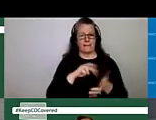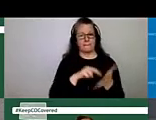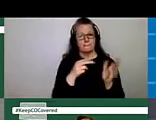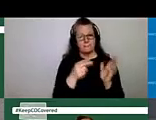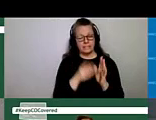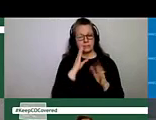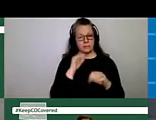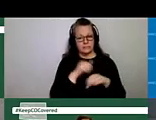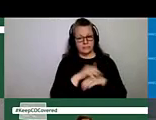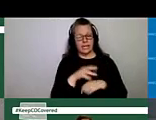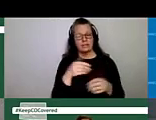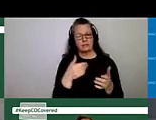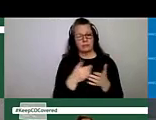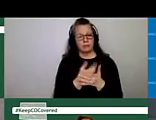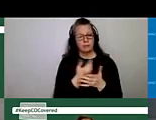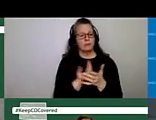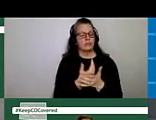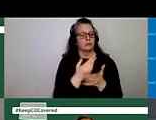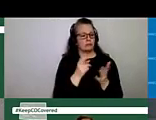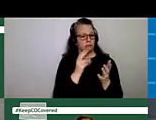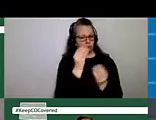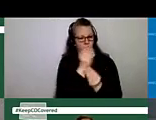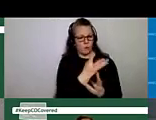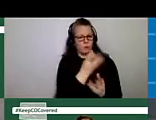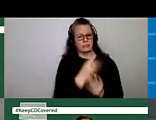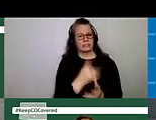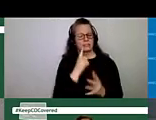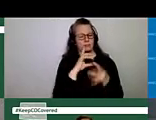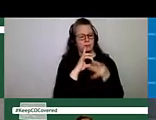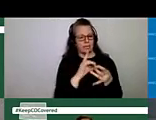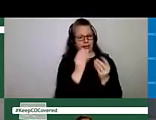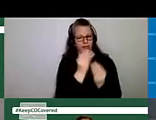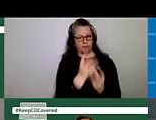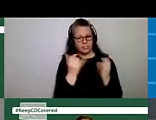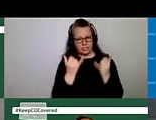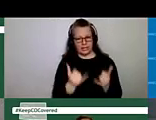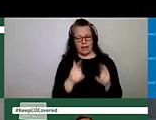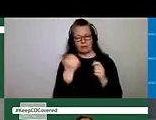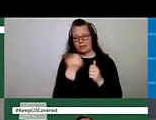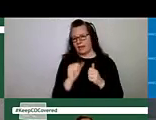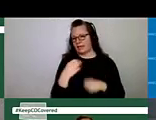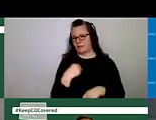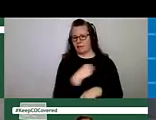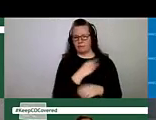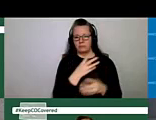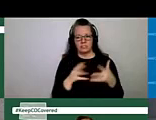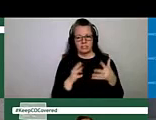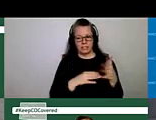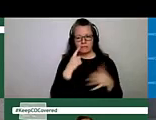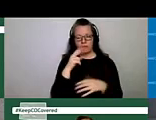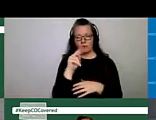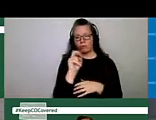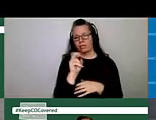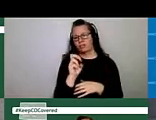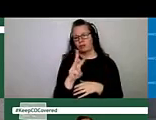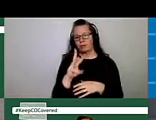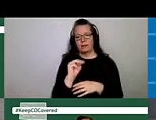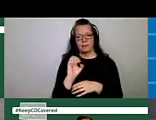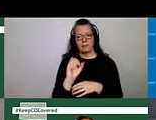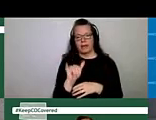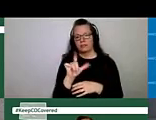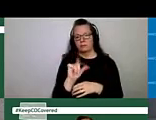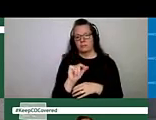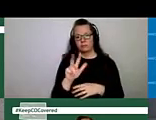renewal notices and related information now to any member scheduled for renewal in May of